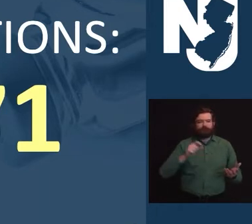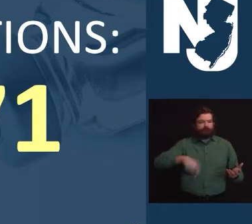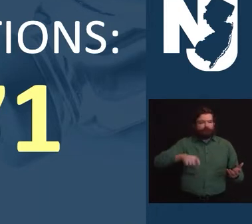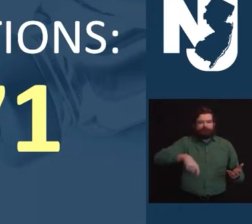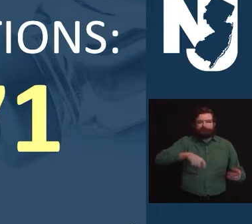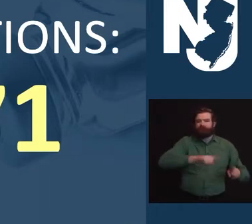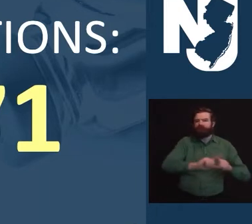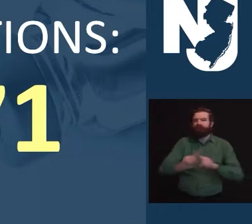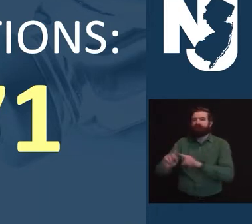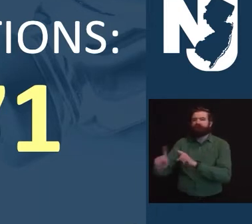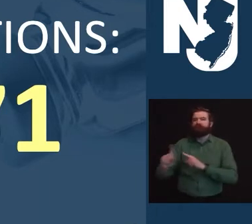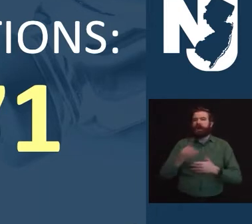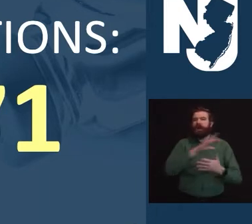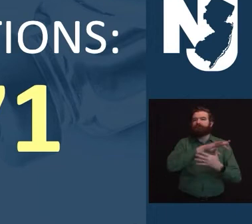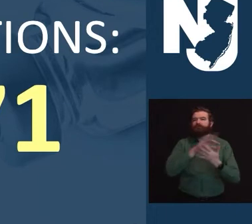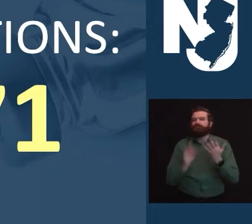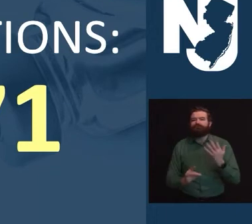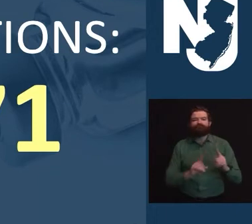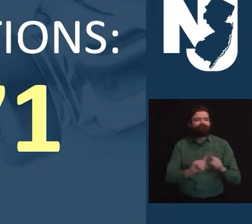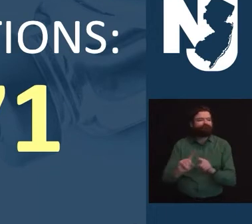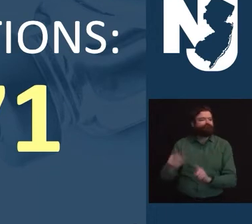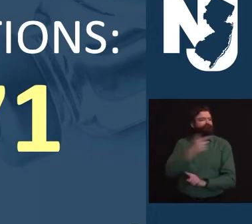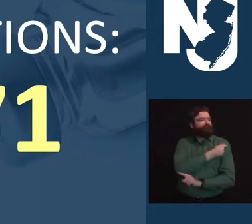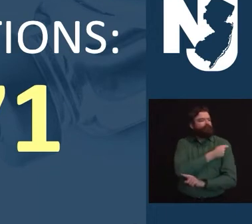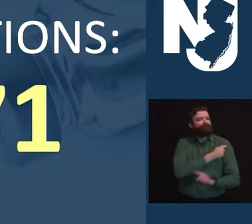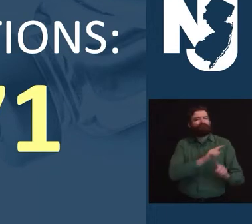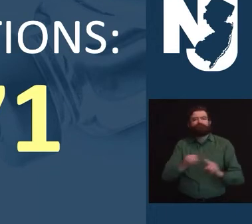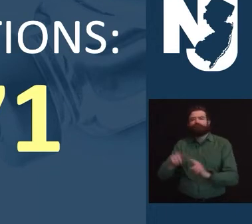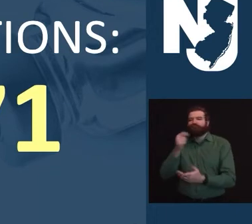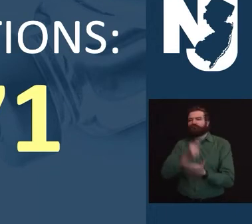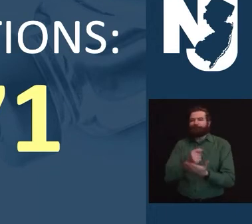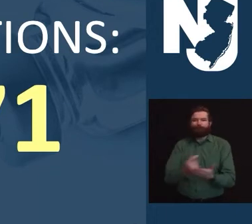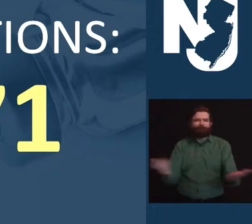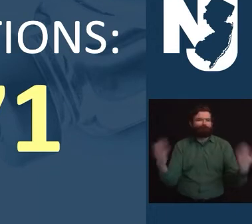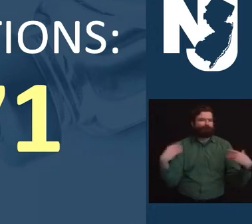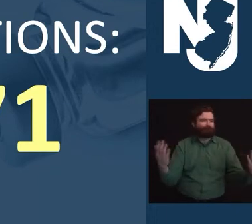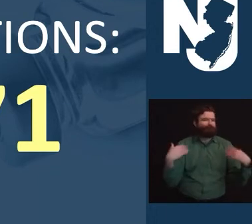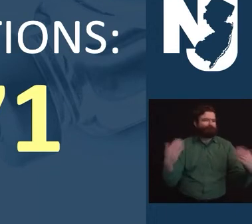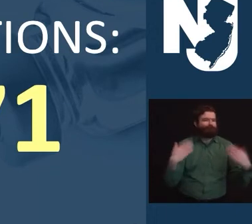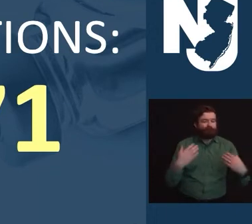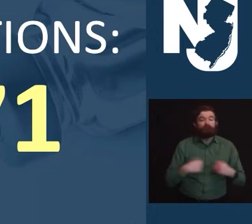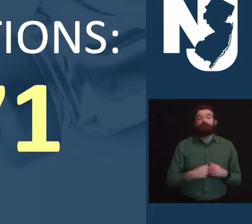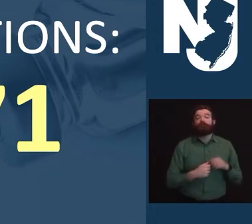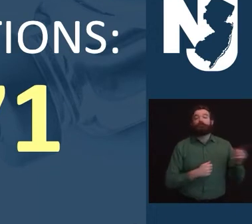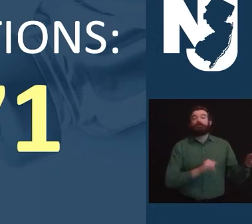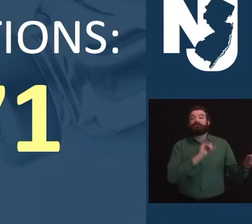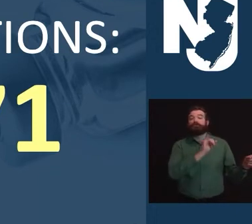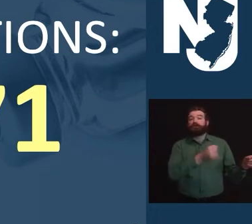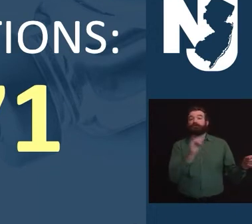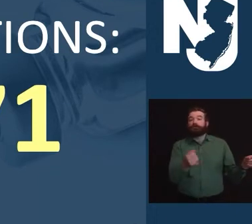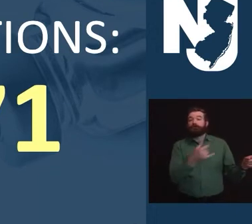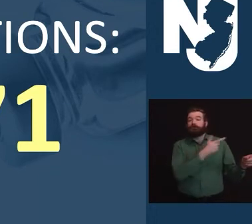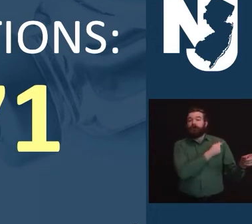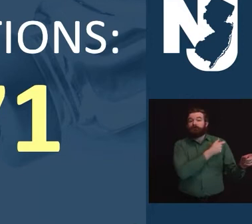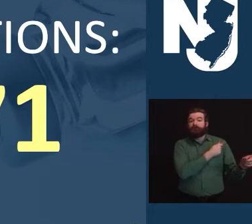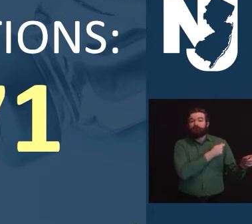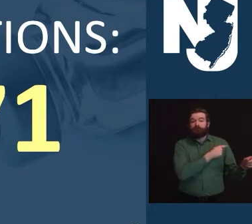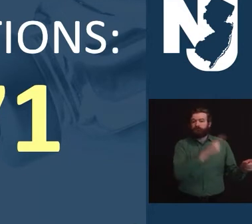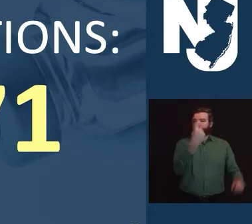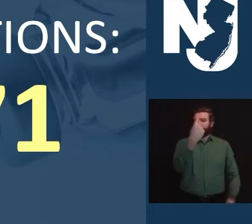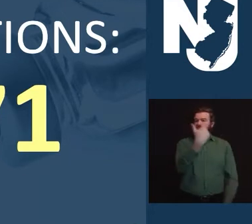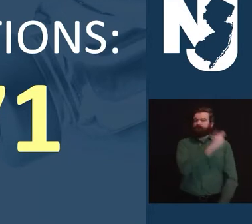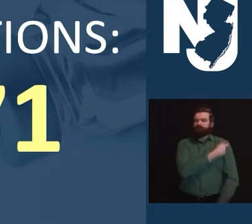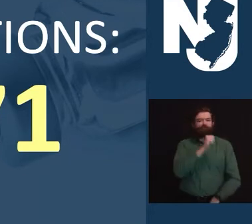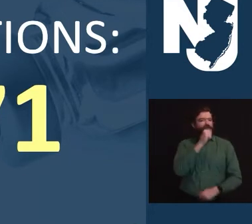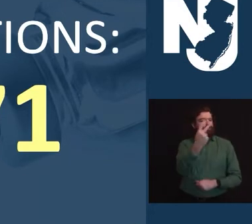a vaccine, by the way, that only requires 1 dose and does not require cold chain storage, so just regular